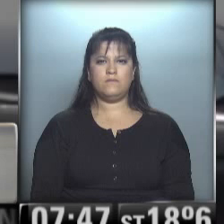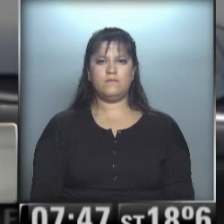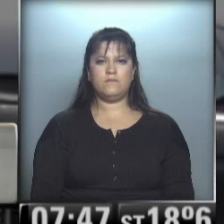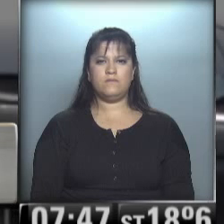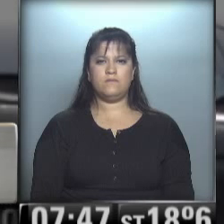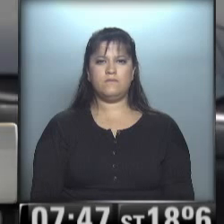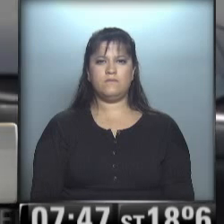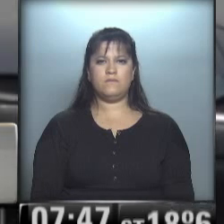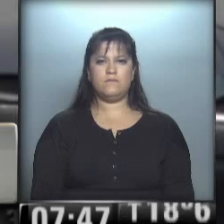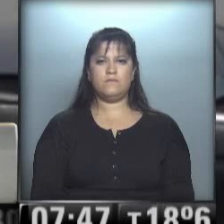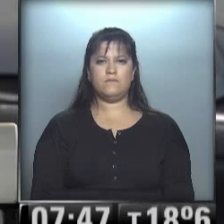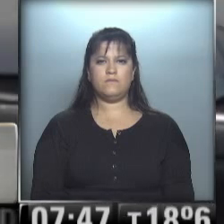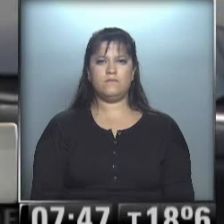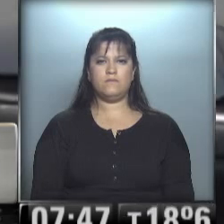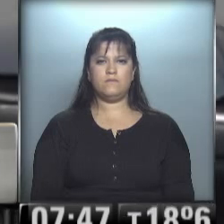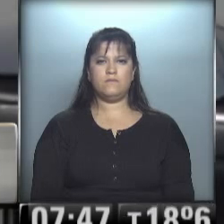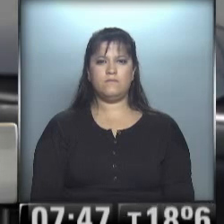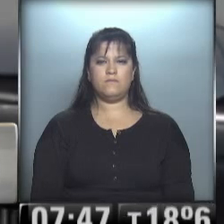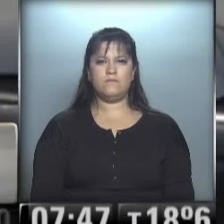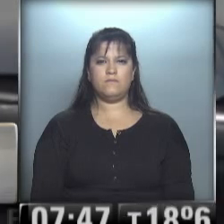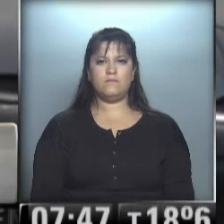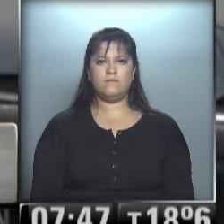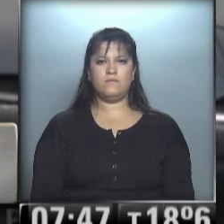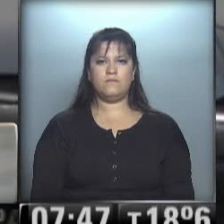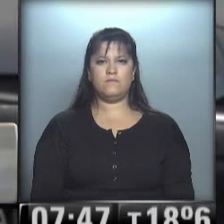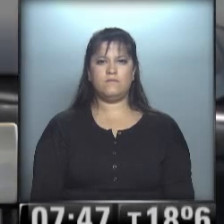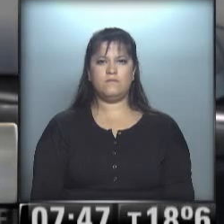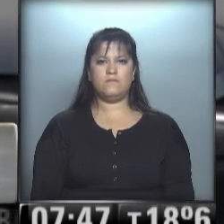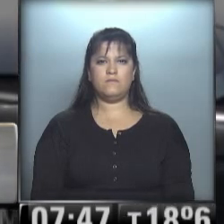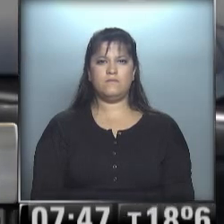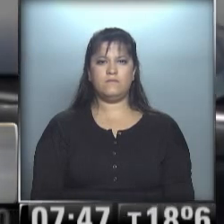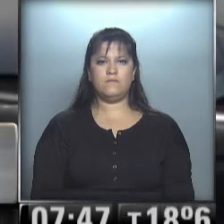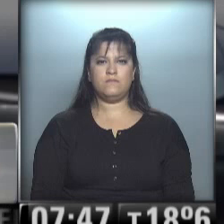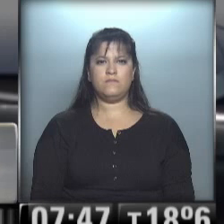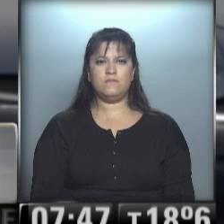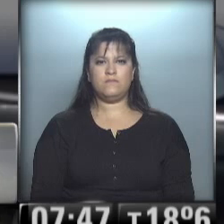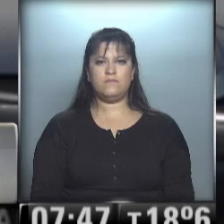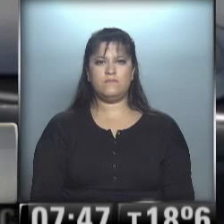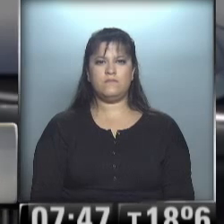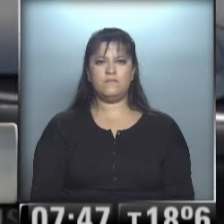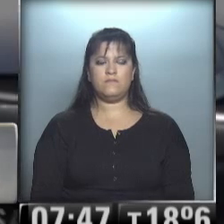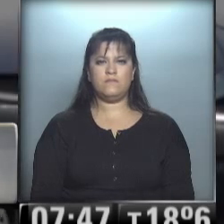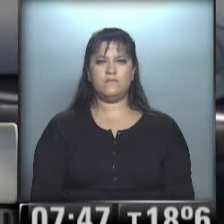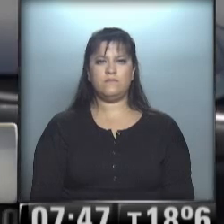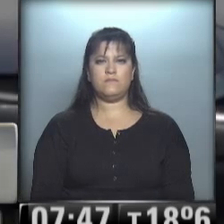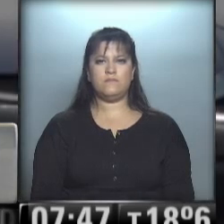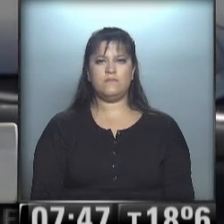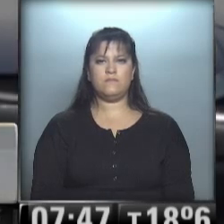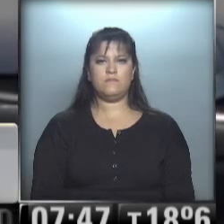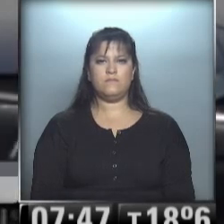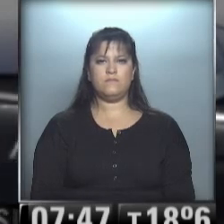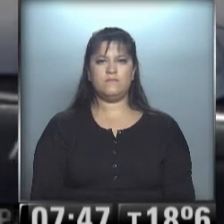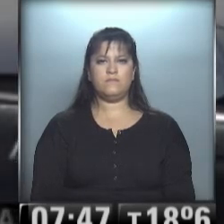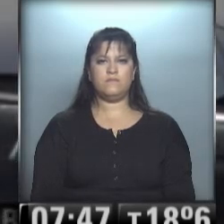They're the essential elements of theater. And I admired Misha for years, so just by